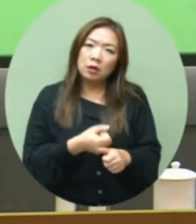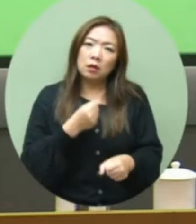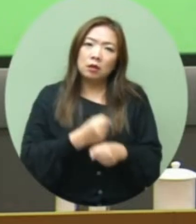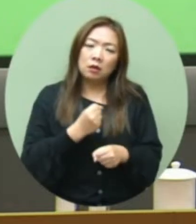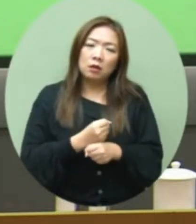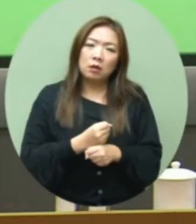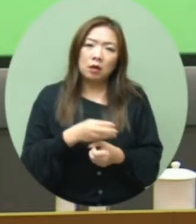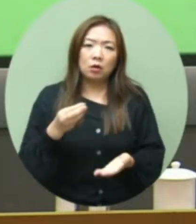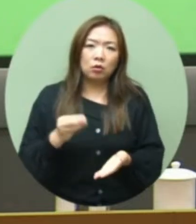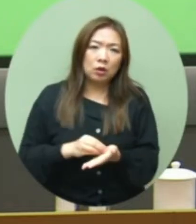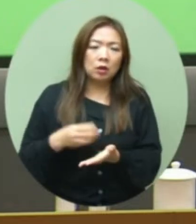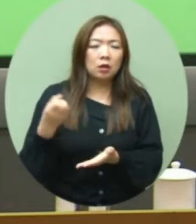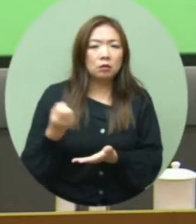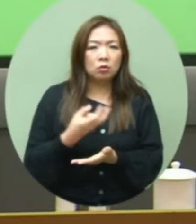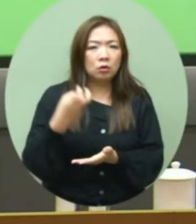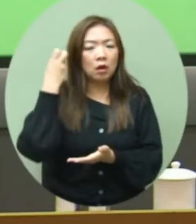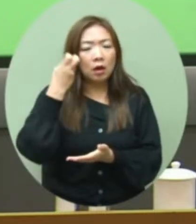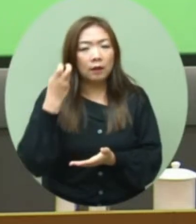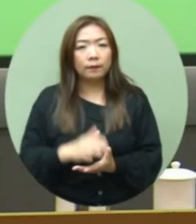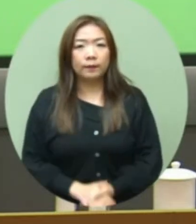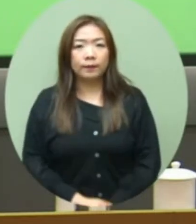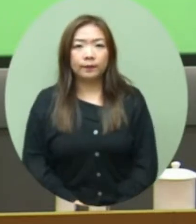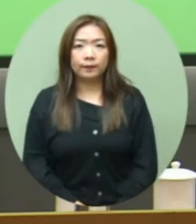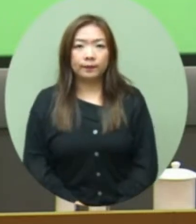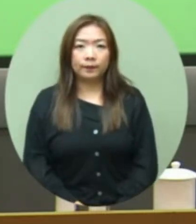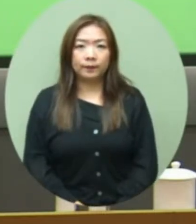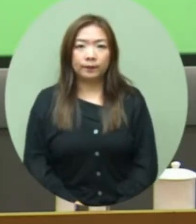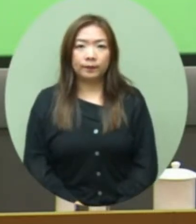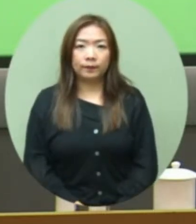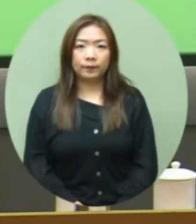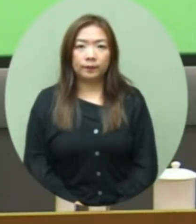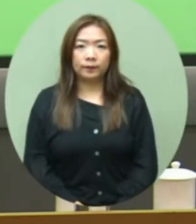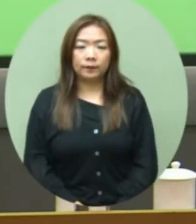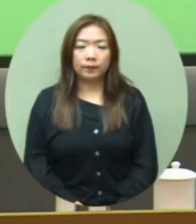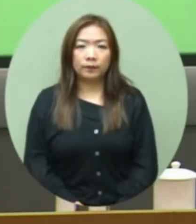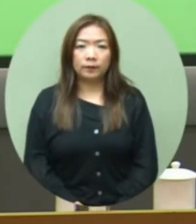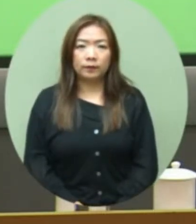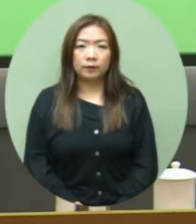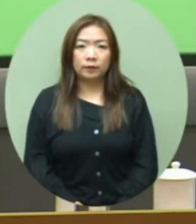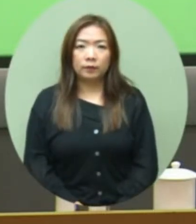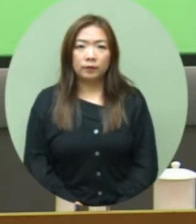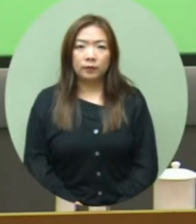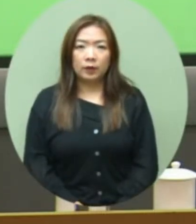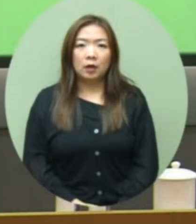We have to take into account the situation in the formulation of policies.